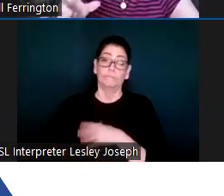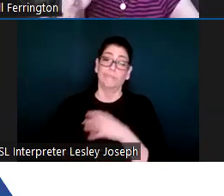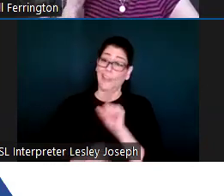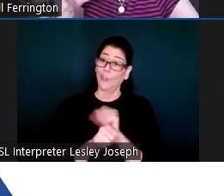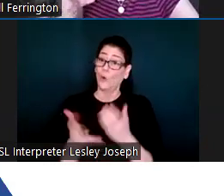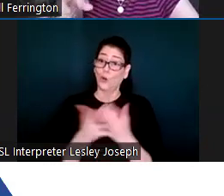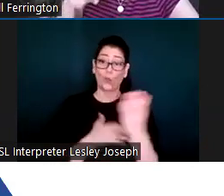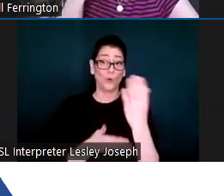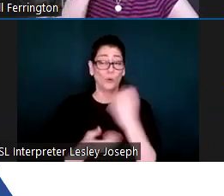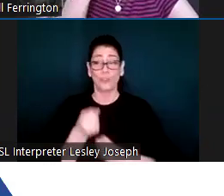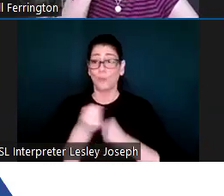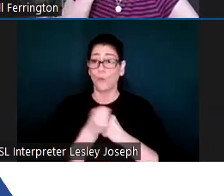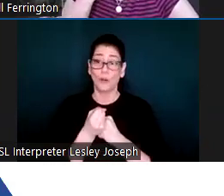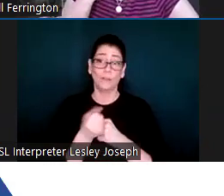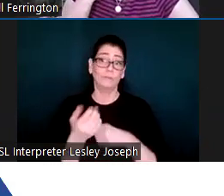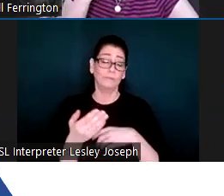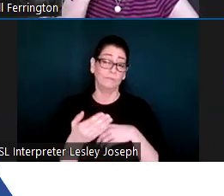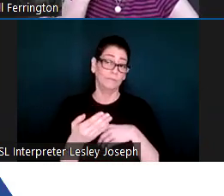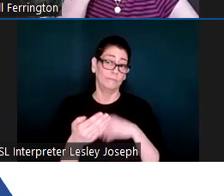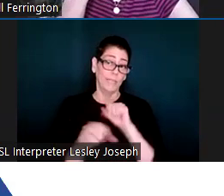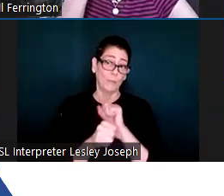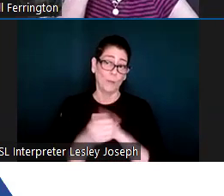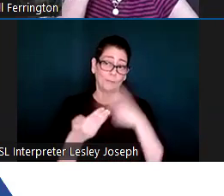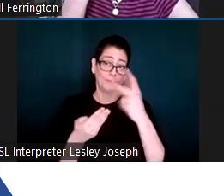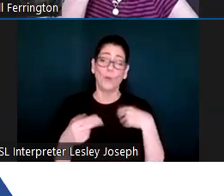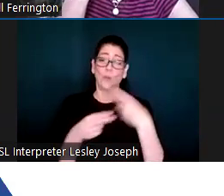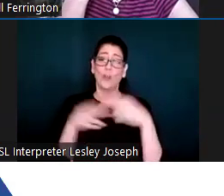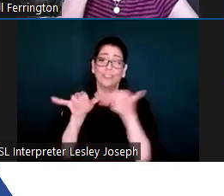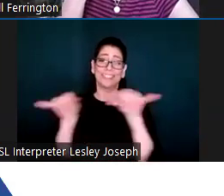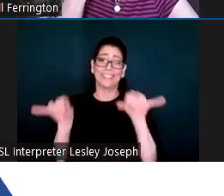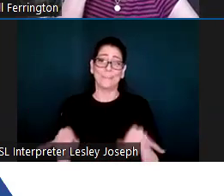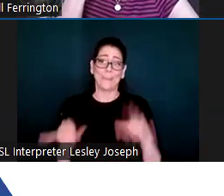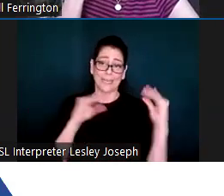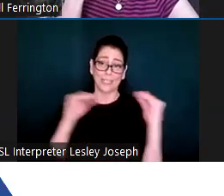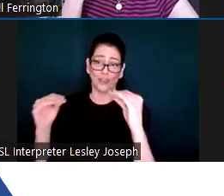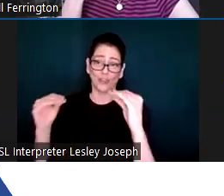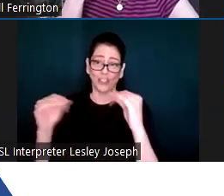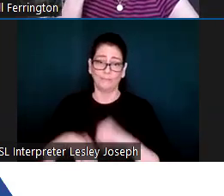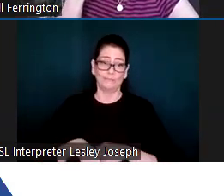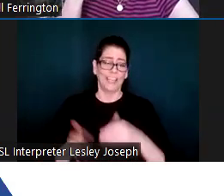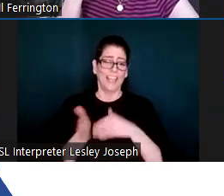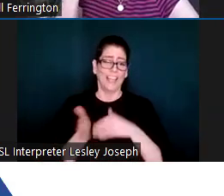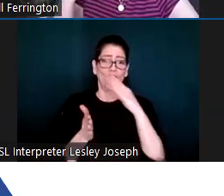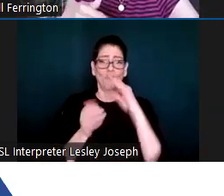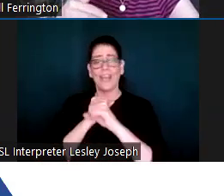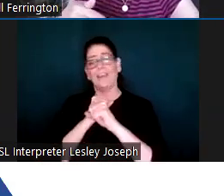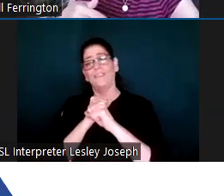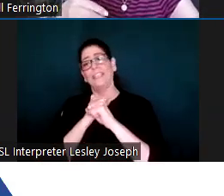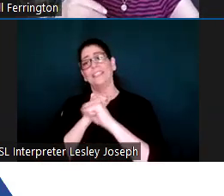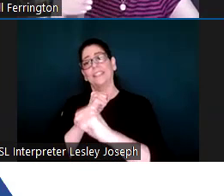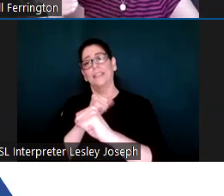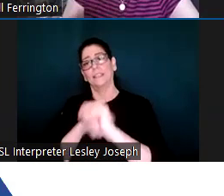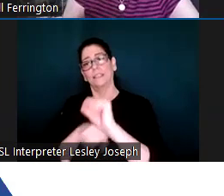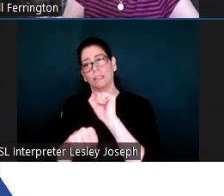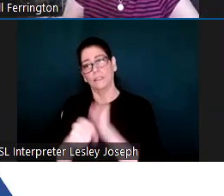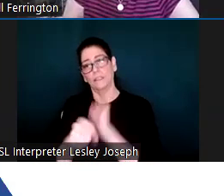term that systematic instruction. And then many times extended supports, those supports that stay in place